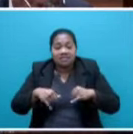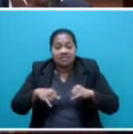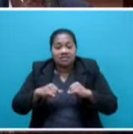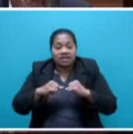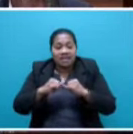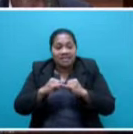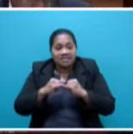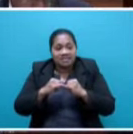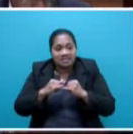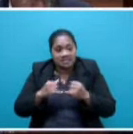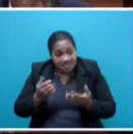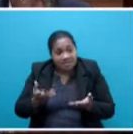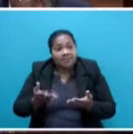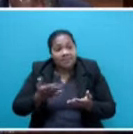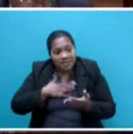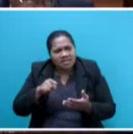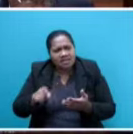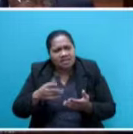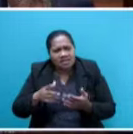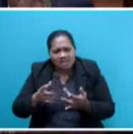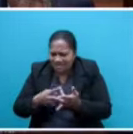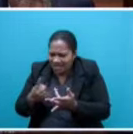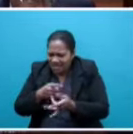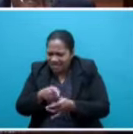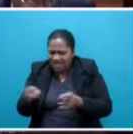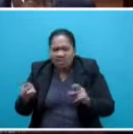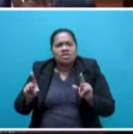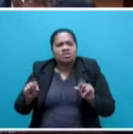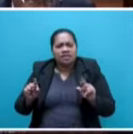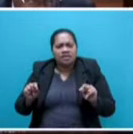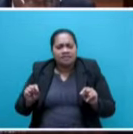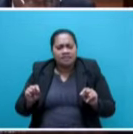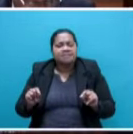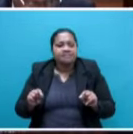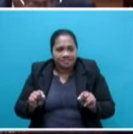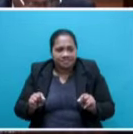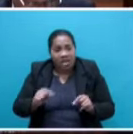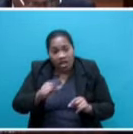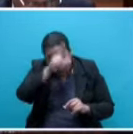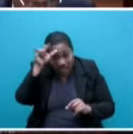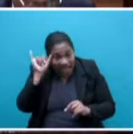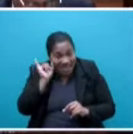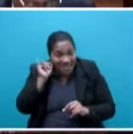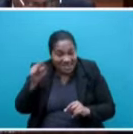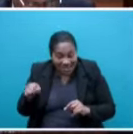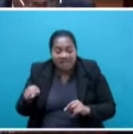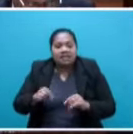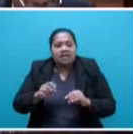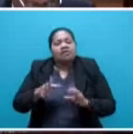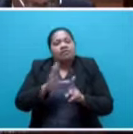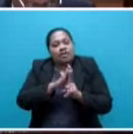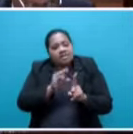they want to replicate what some of the other jurisdictions are doing. Apparently in some jurisdictions, in some of the parliaments, if, for example,